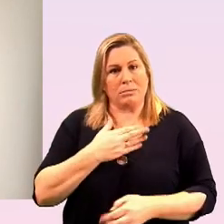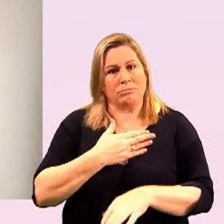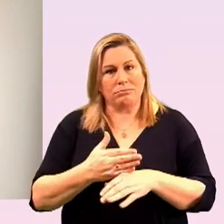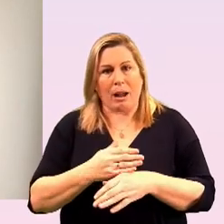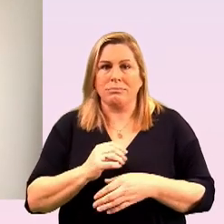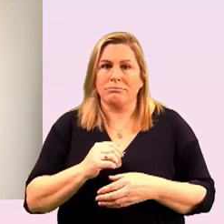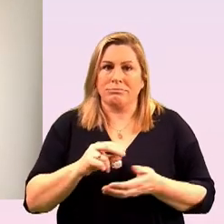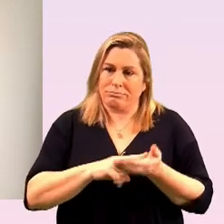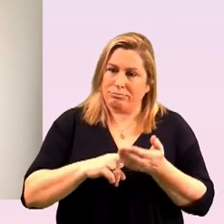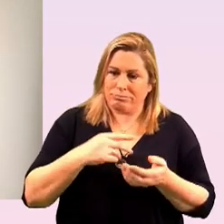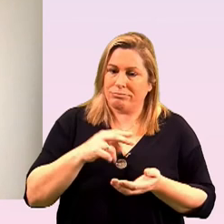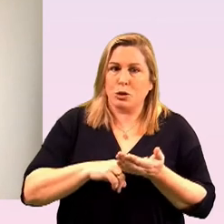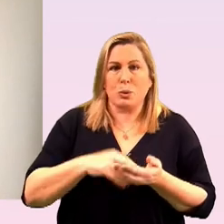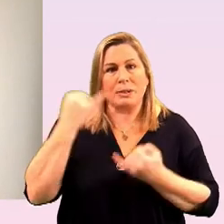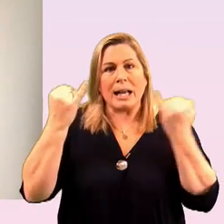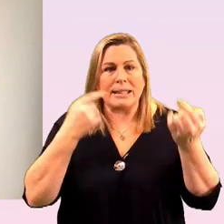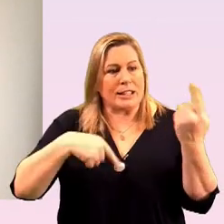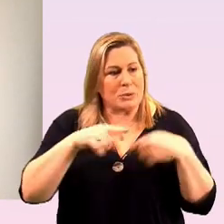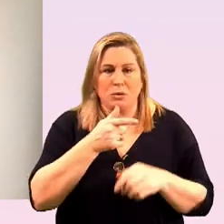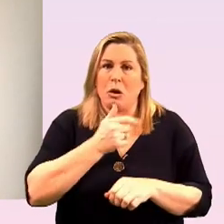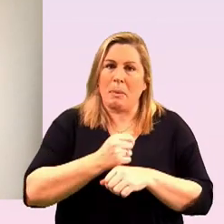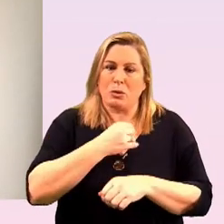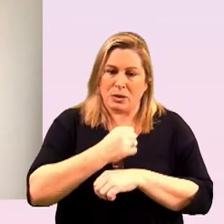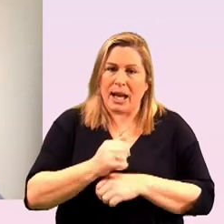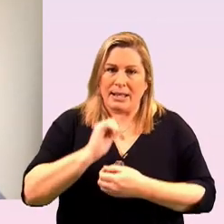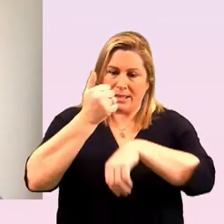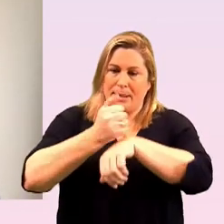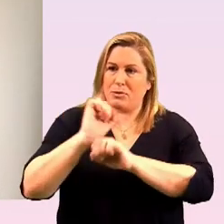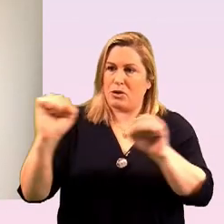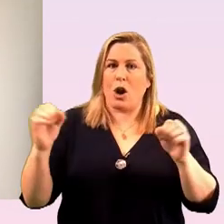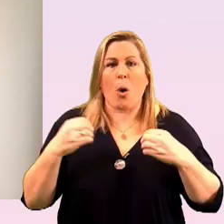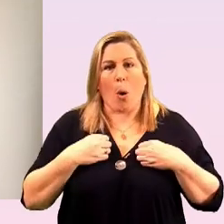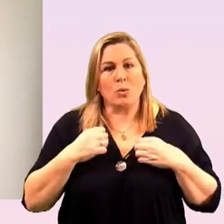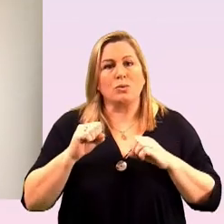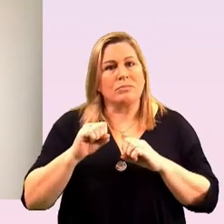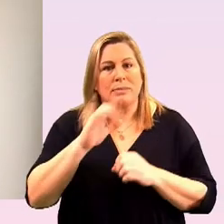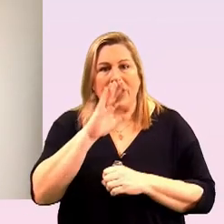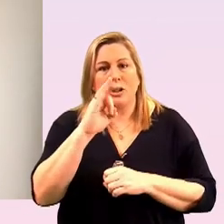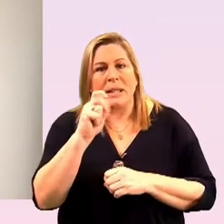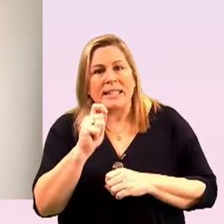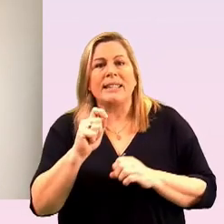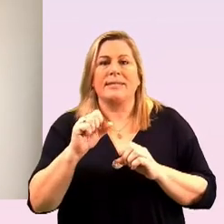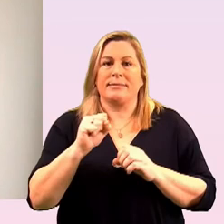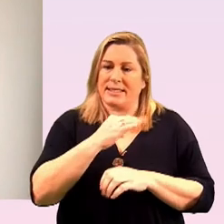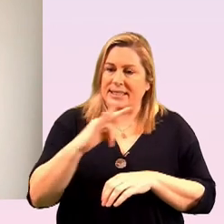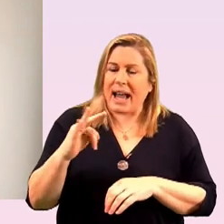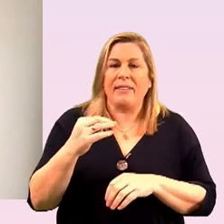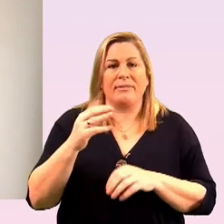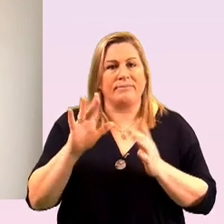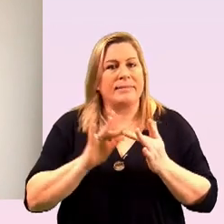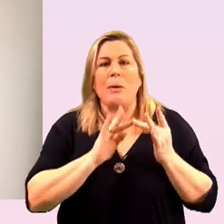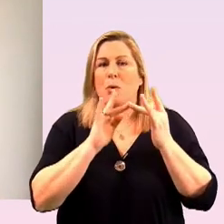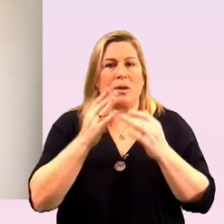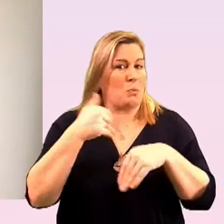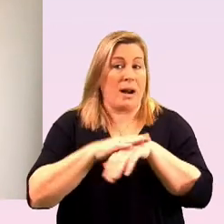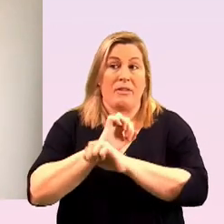we're talking about and establish their own LGBT staff network in whatever size group and setting they find